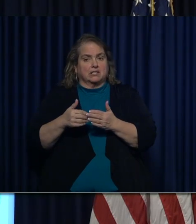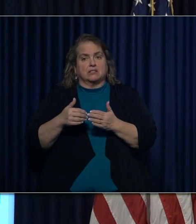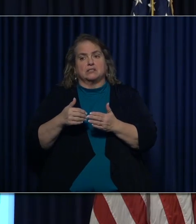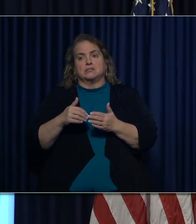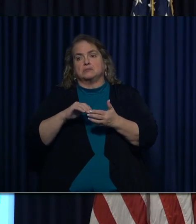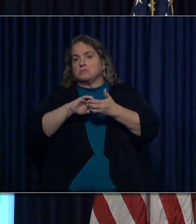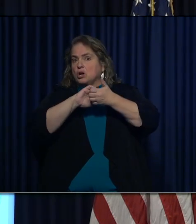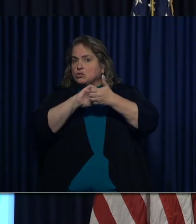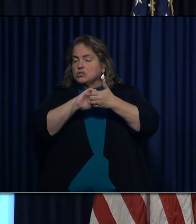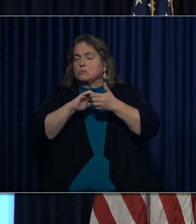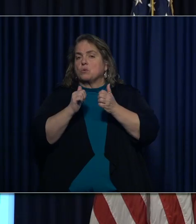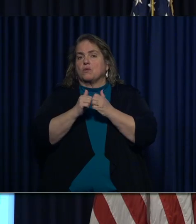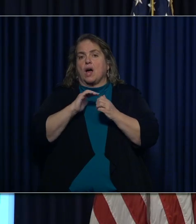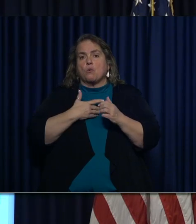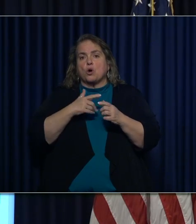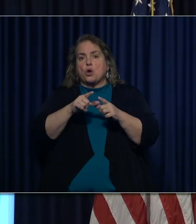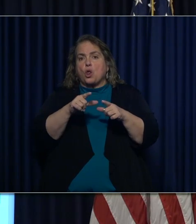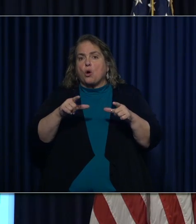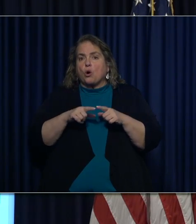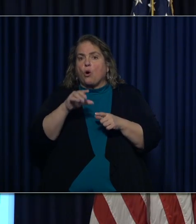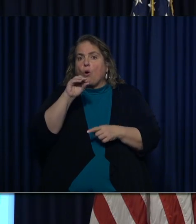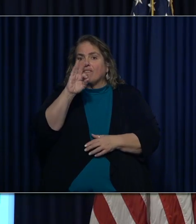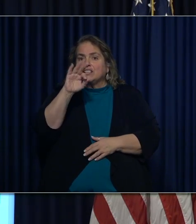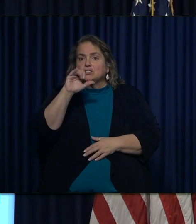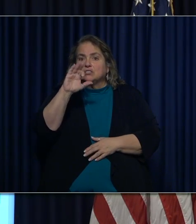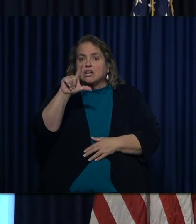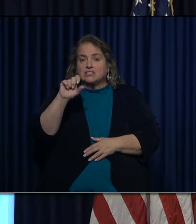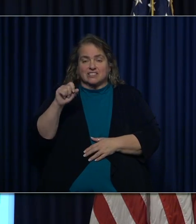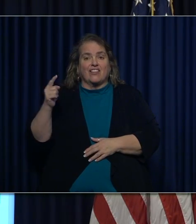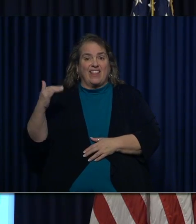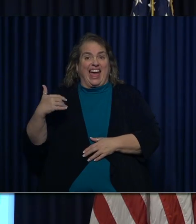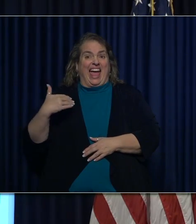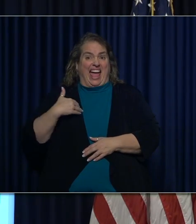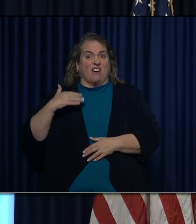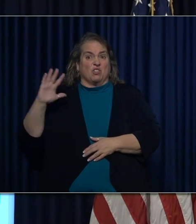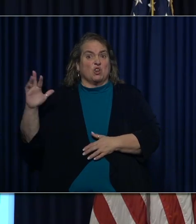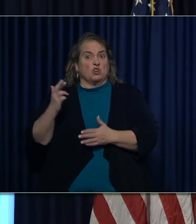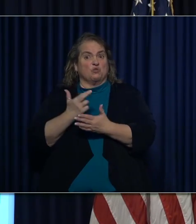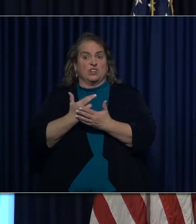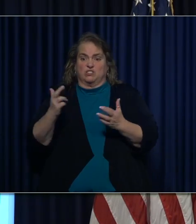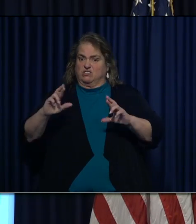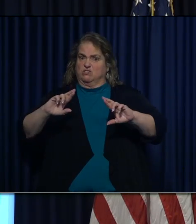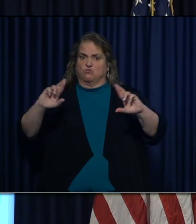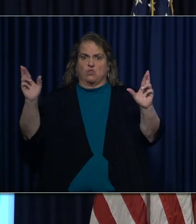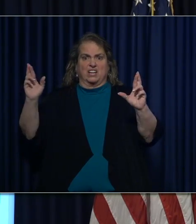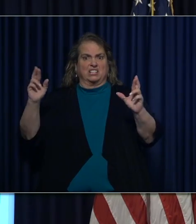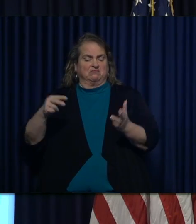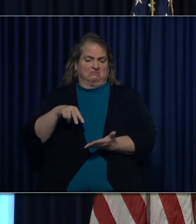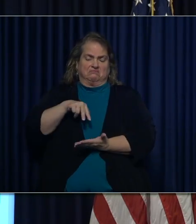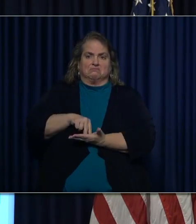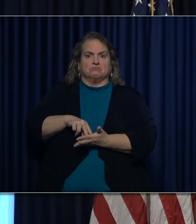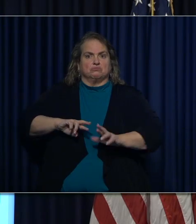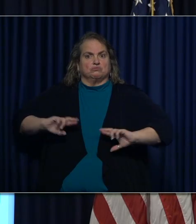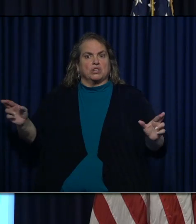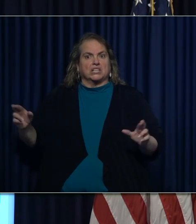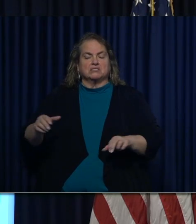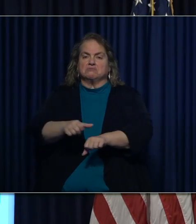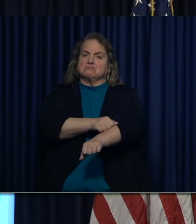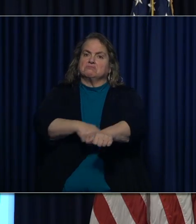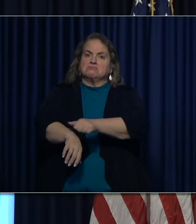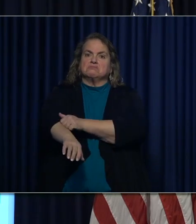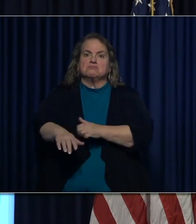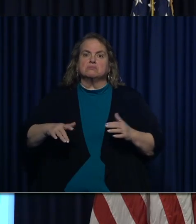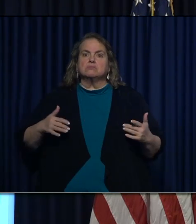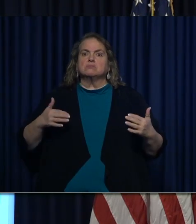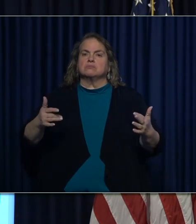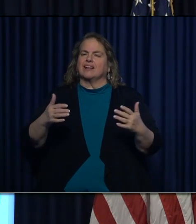hand with our local officials. I will tell you that they have their resources marshaled and ready. And the people of Harrison County are